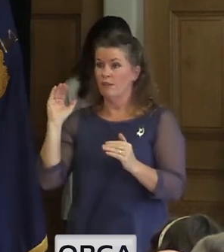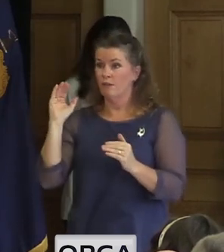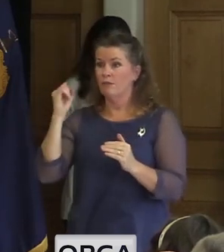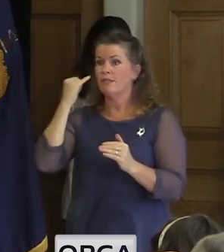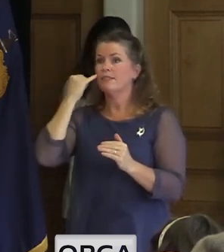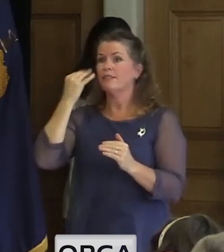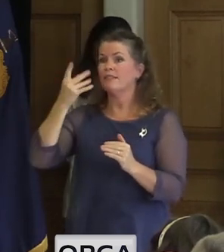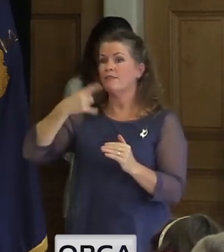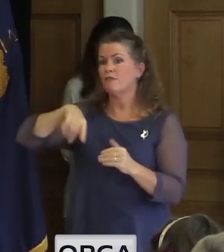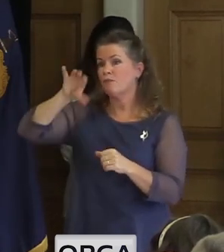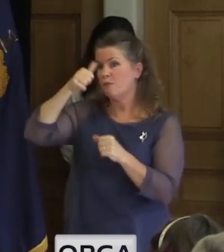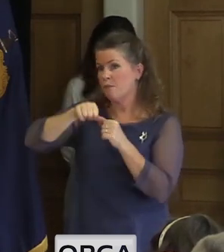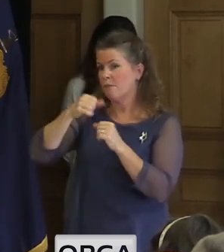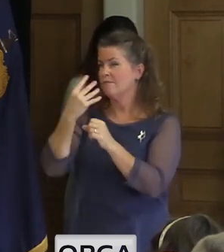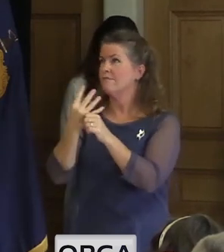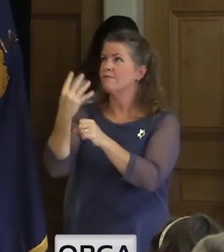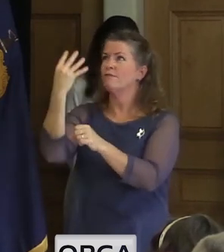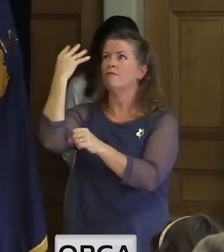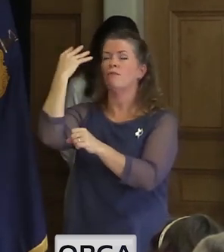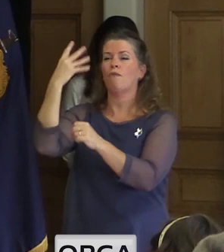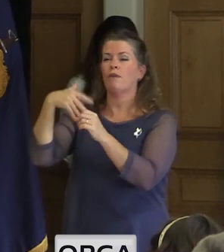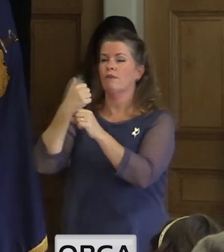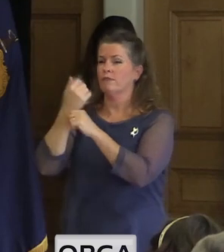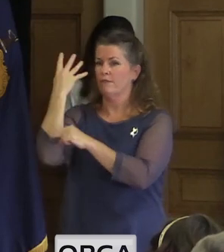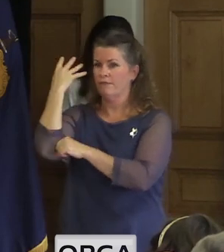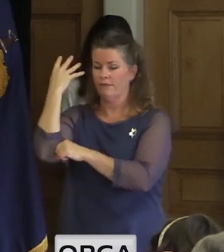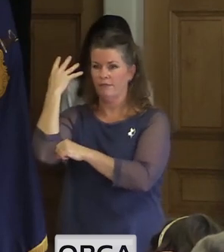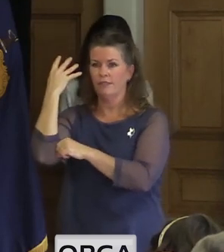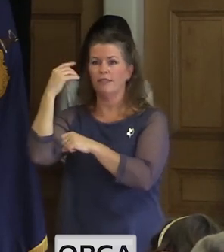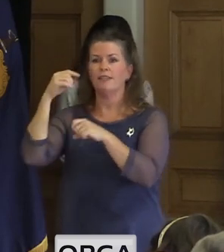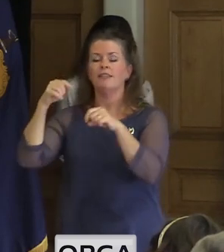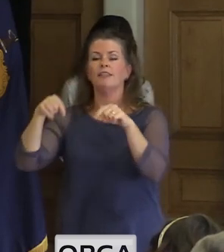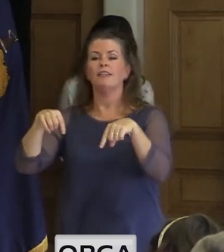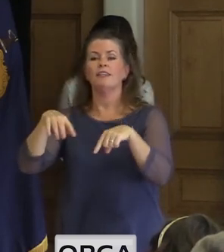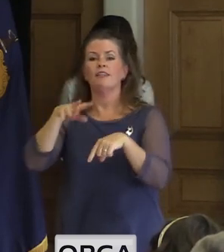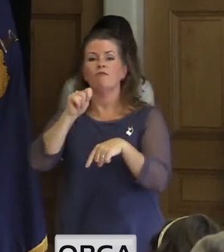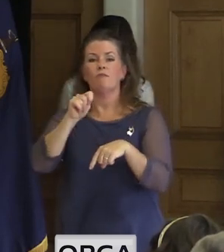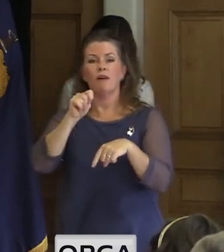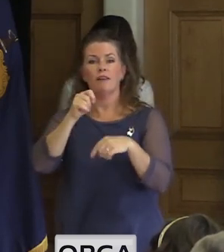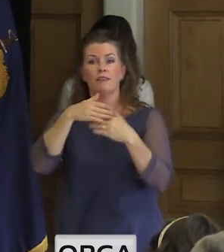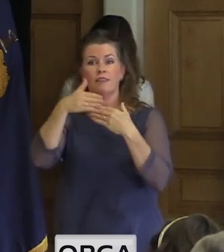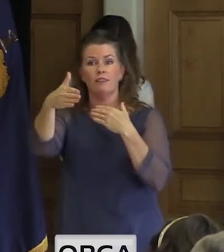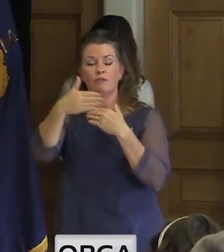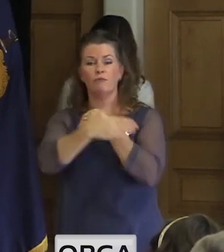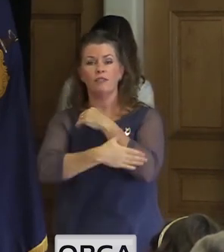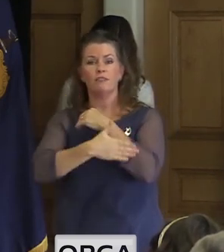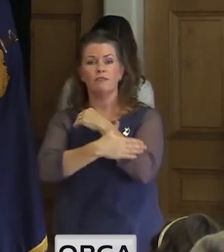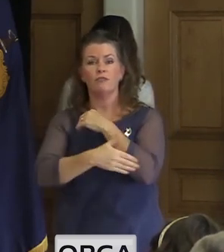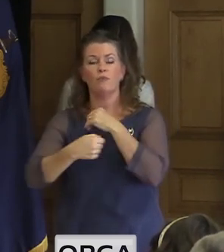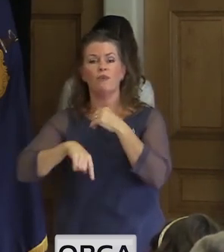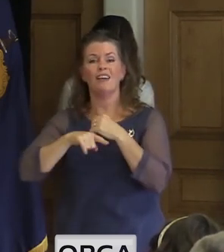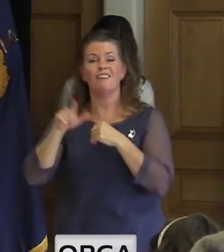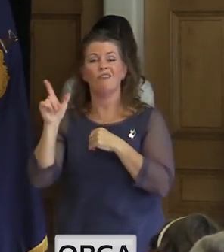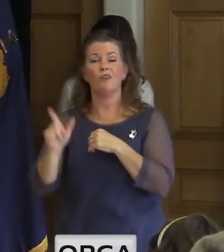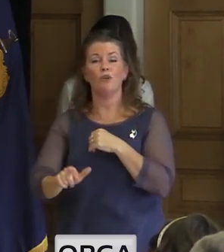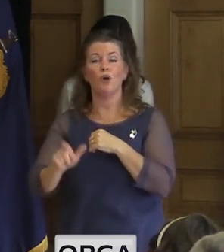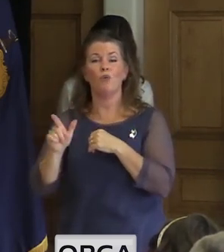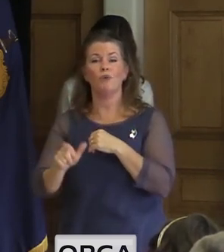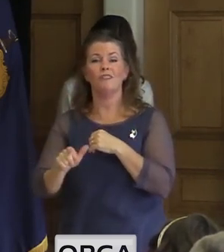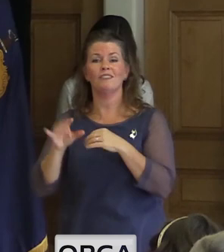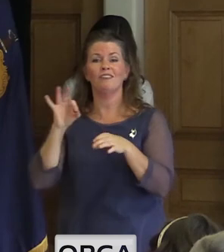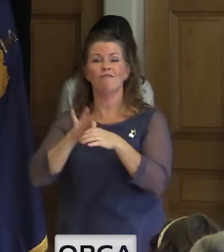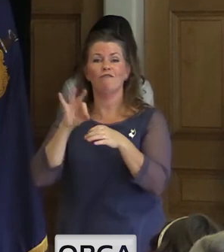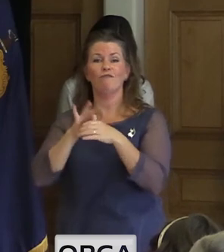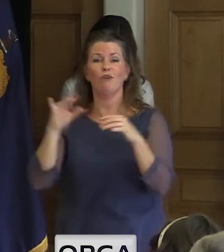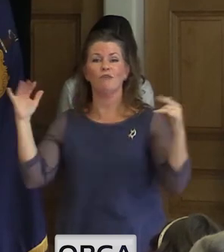we remember 4 years ago, we had in Vermont and throughout this country the lowest voter turnout